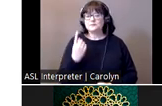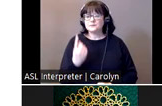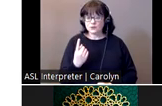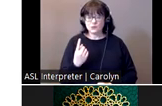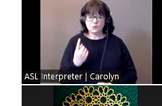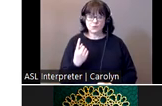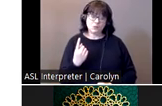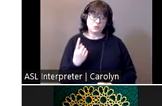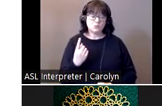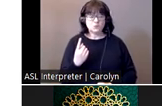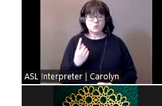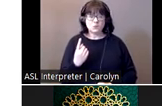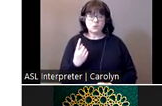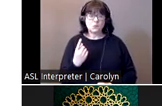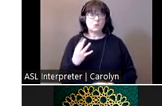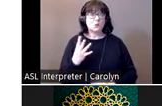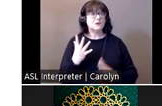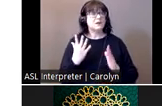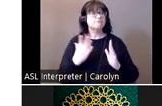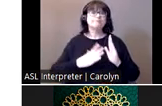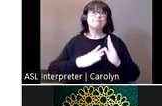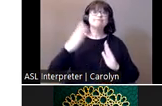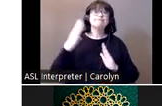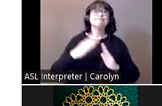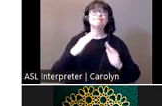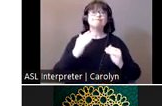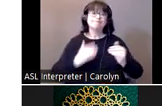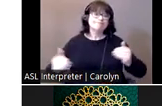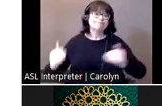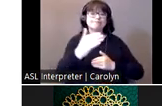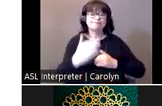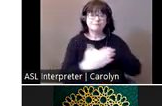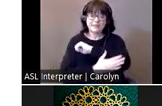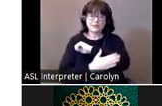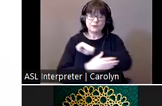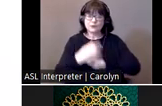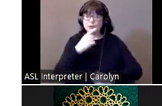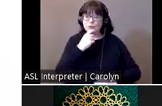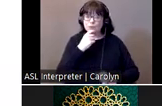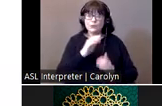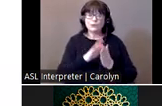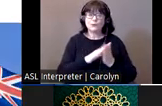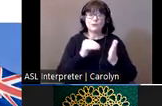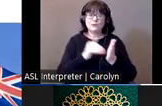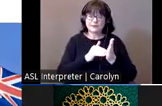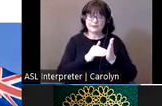most advanced countries when it comes to micro-credentials is New Zealand.